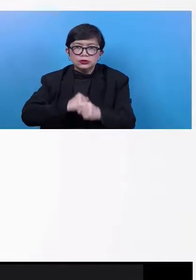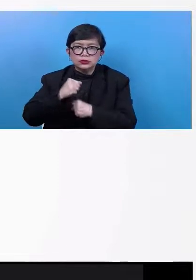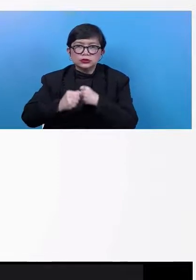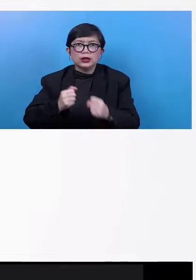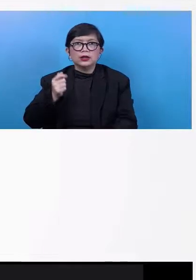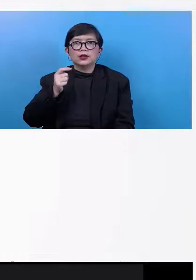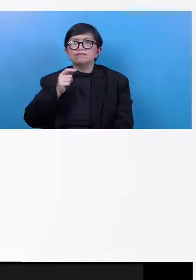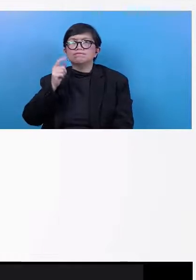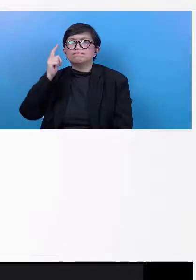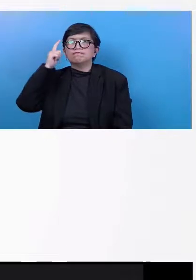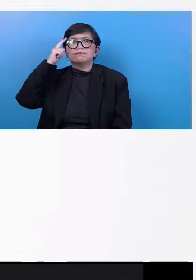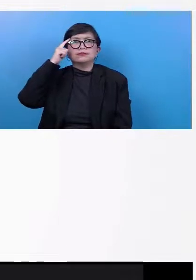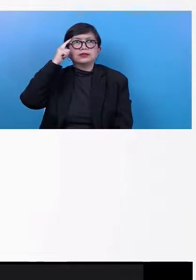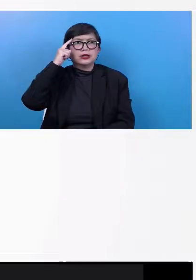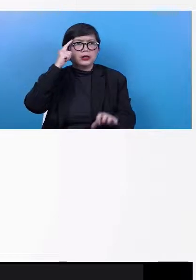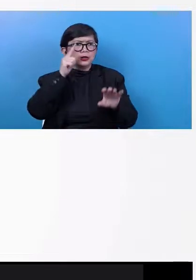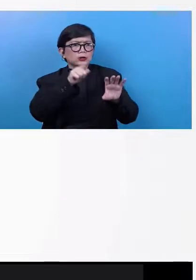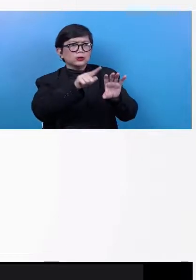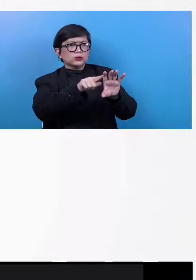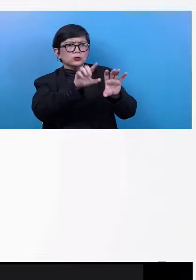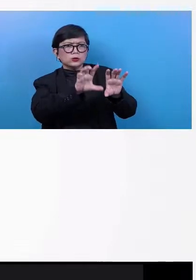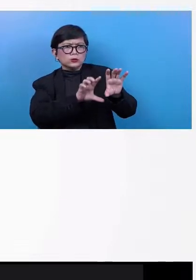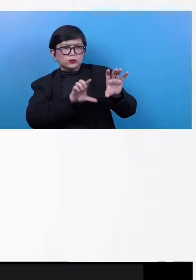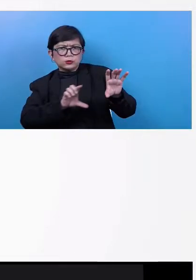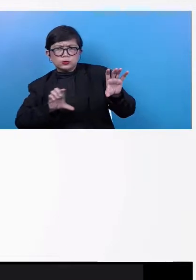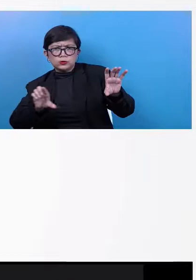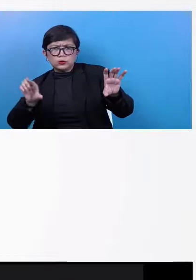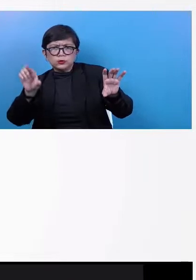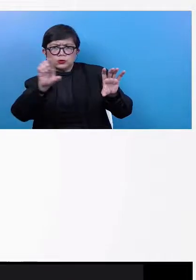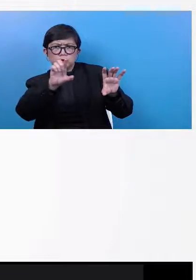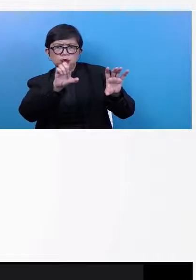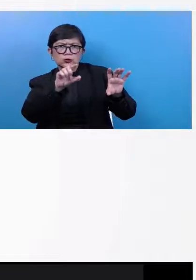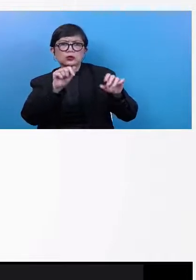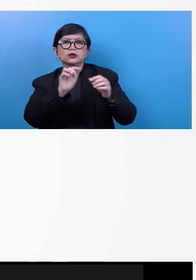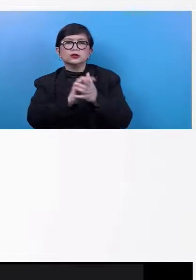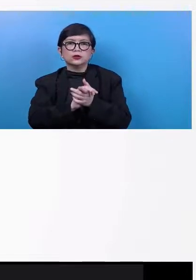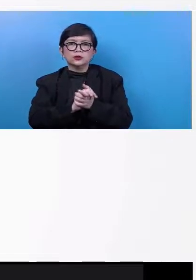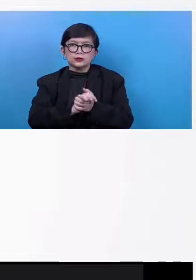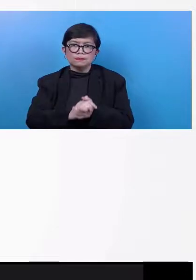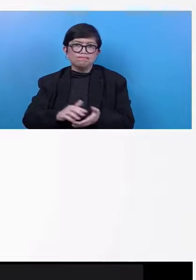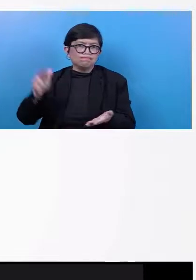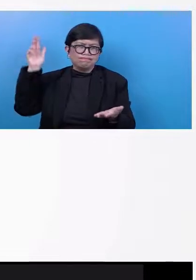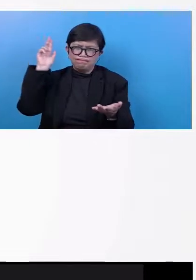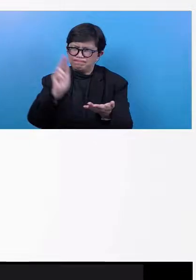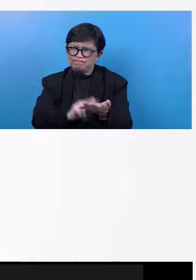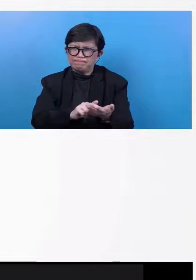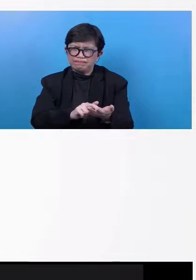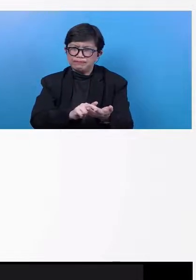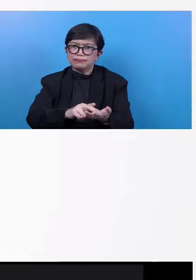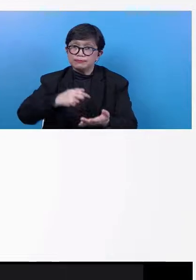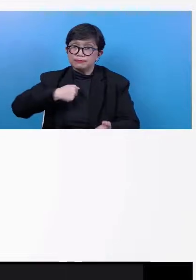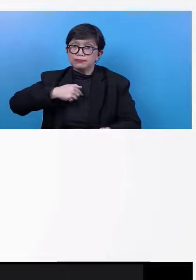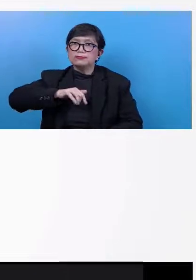of infrastructure and making sure that together they provide the resources to keep the lights on, the